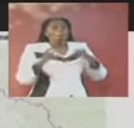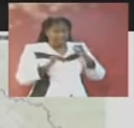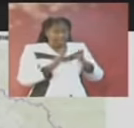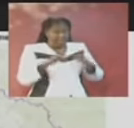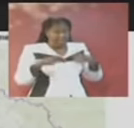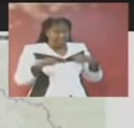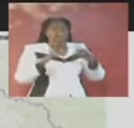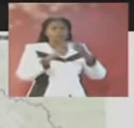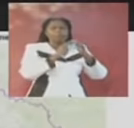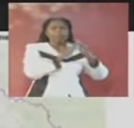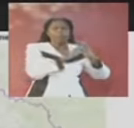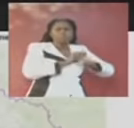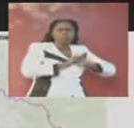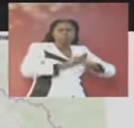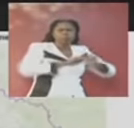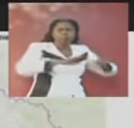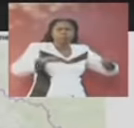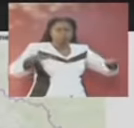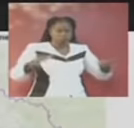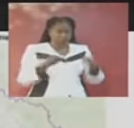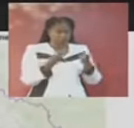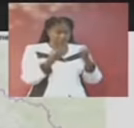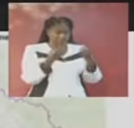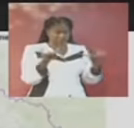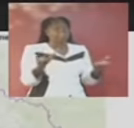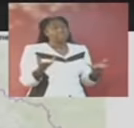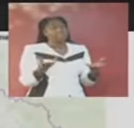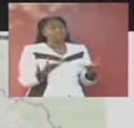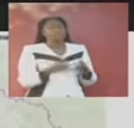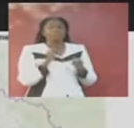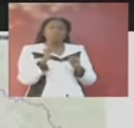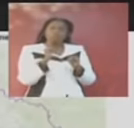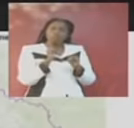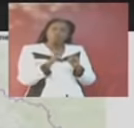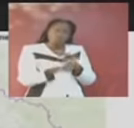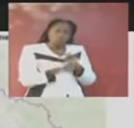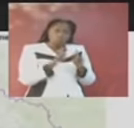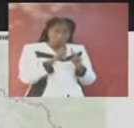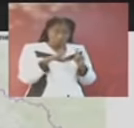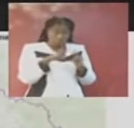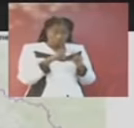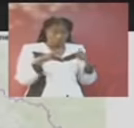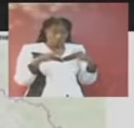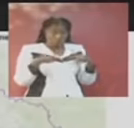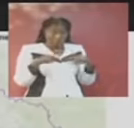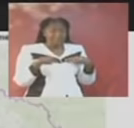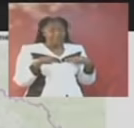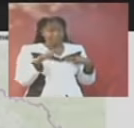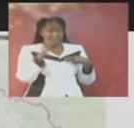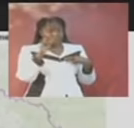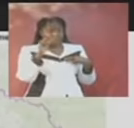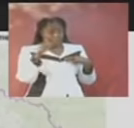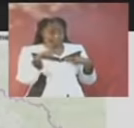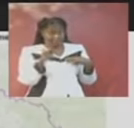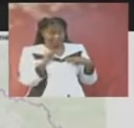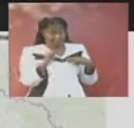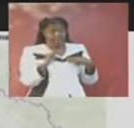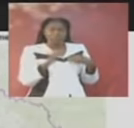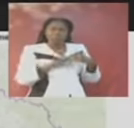a weekly basis, we really appreciate what is taking place in the county as time progresses as it relates to